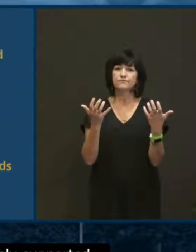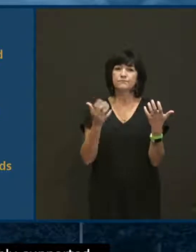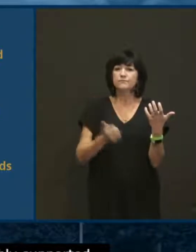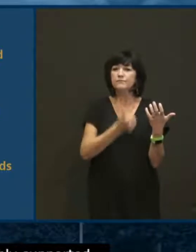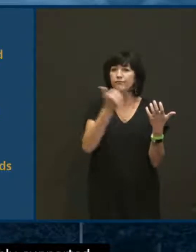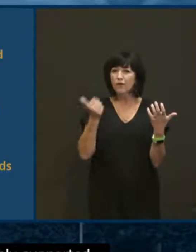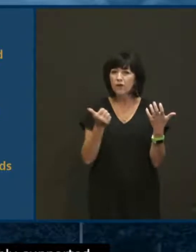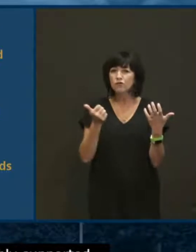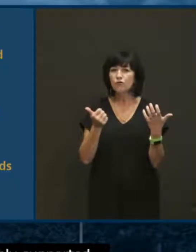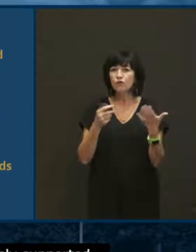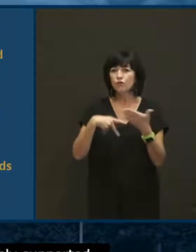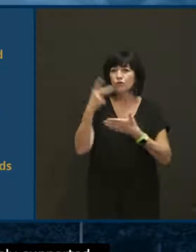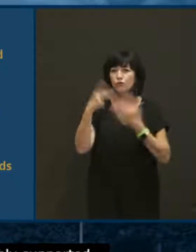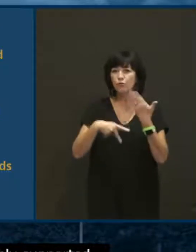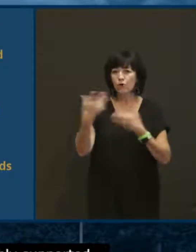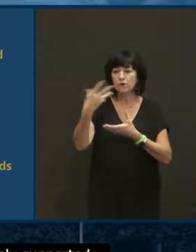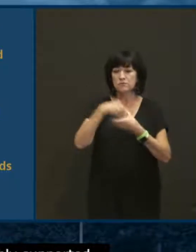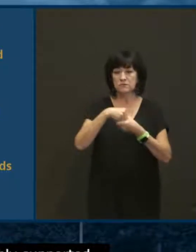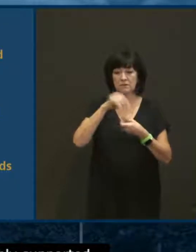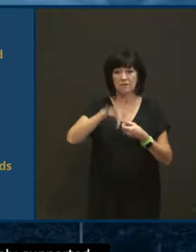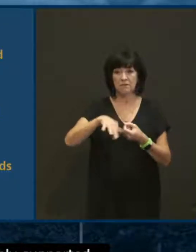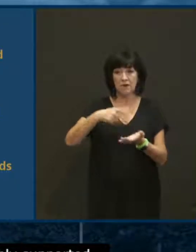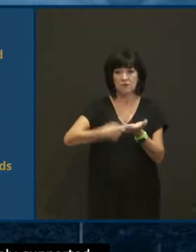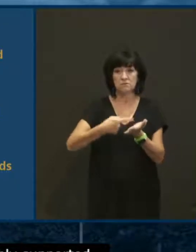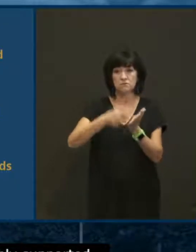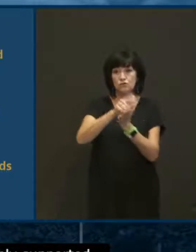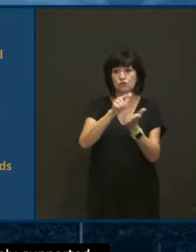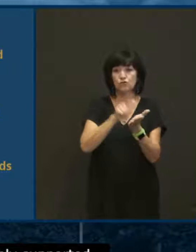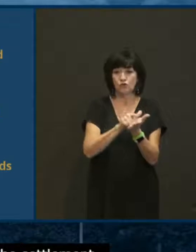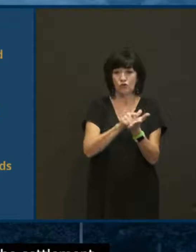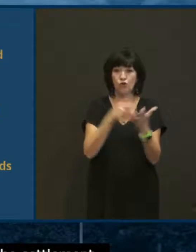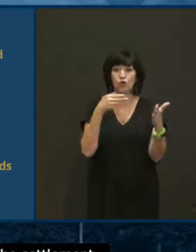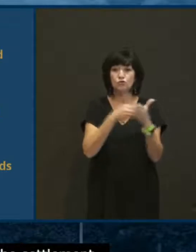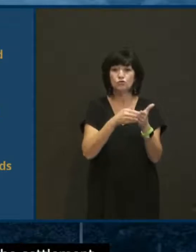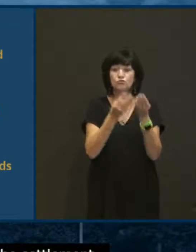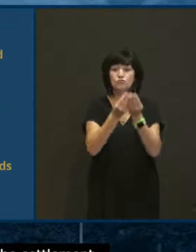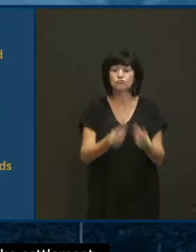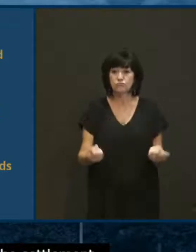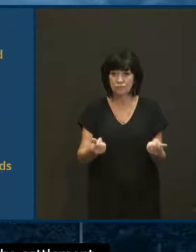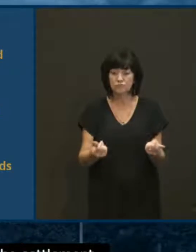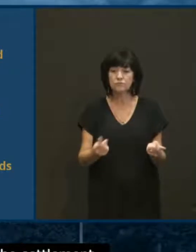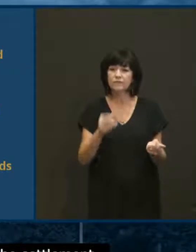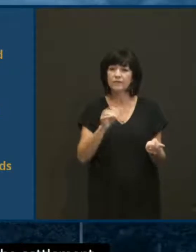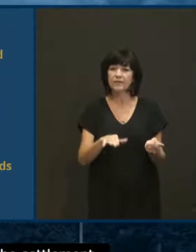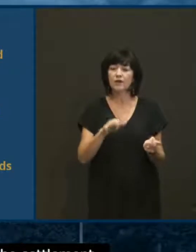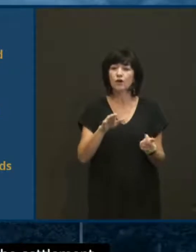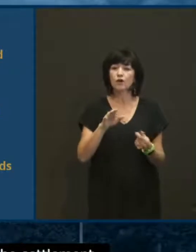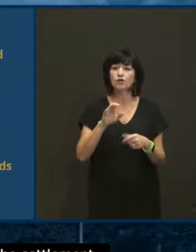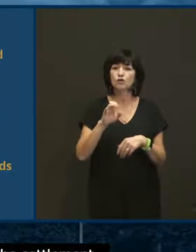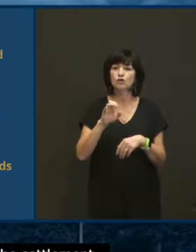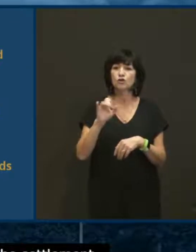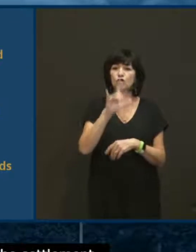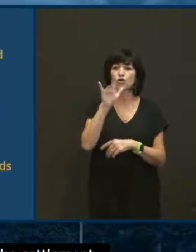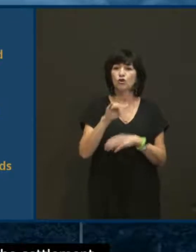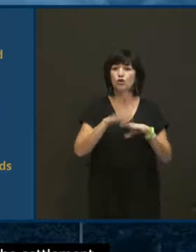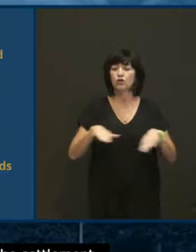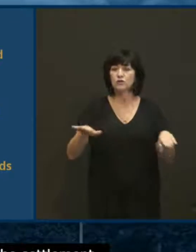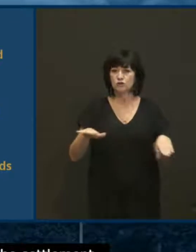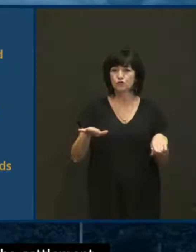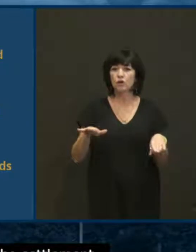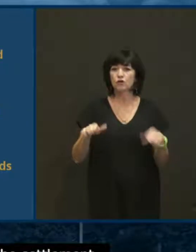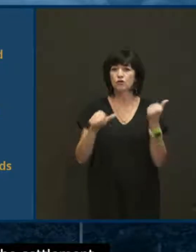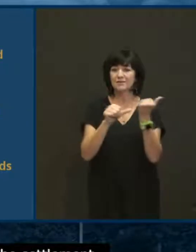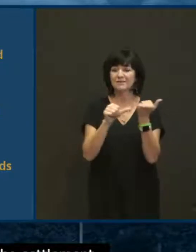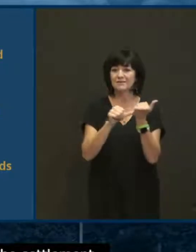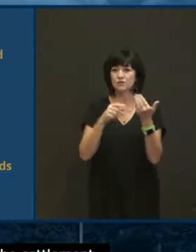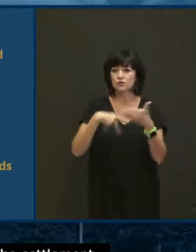in this settlement, which includes doubling the funding for our Early Childhood Assistance Program, ECAP, to expand